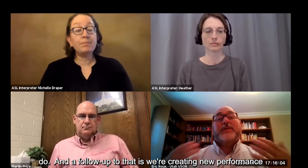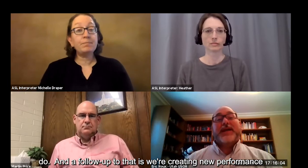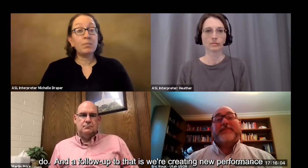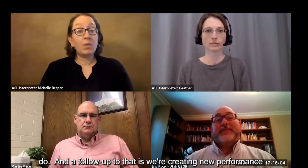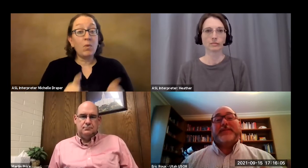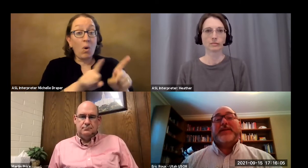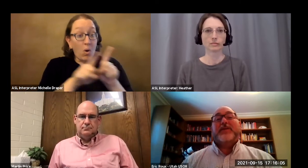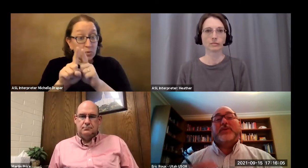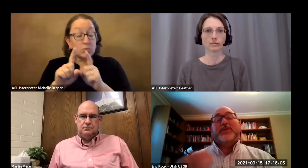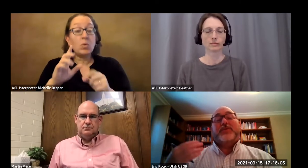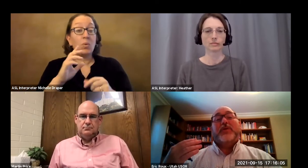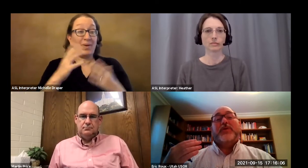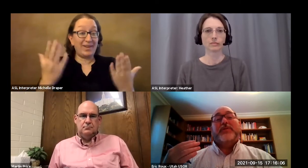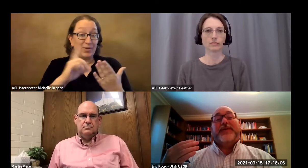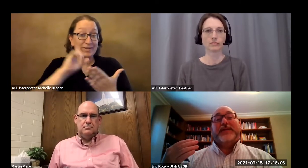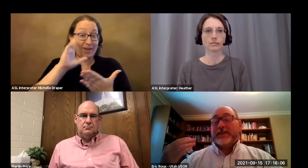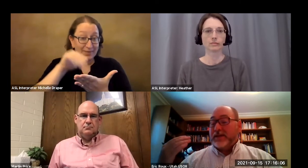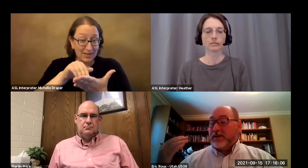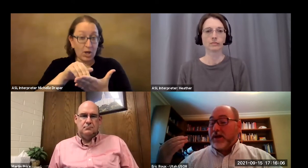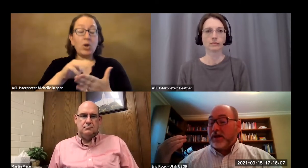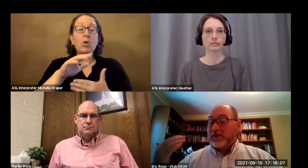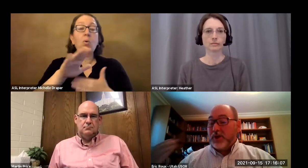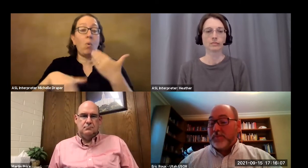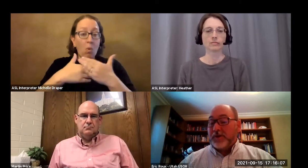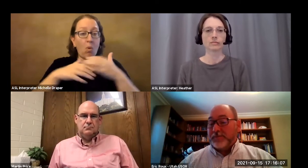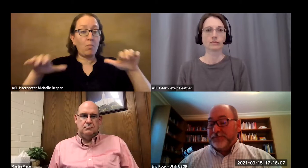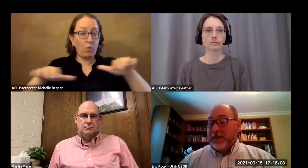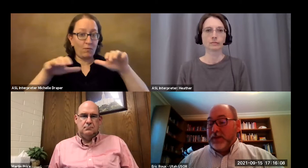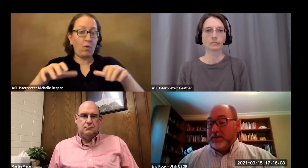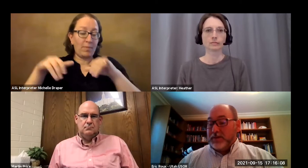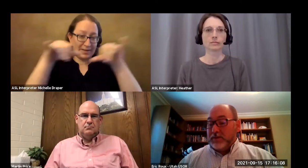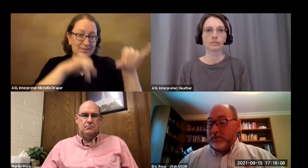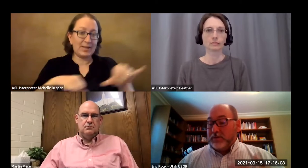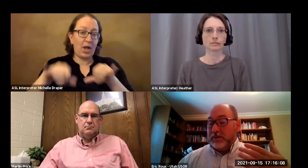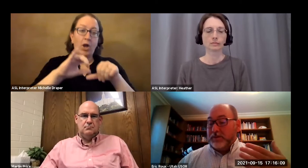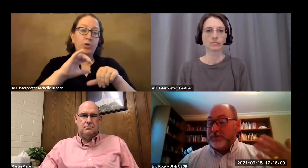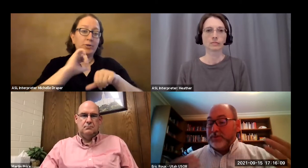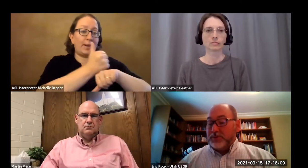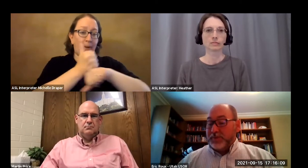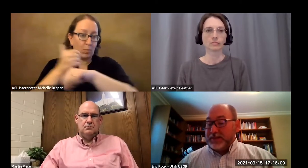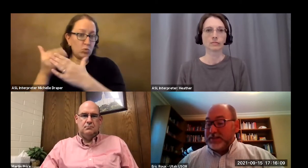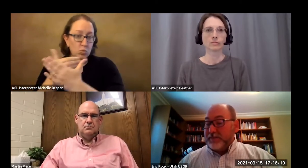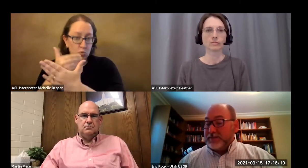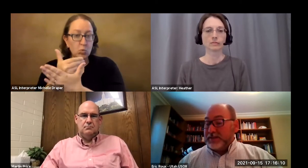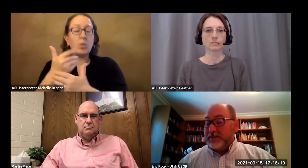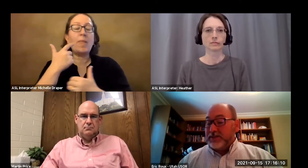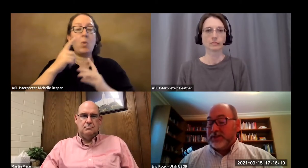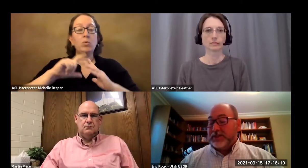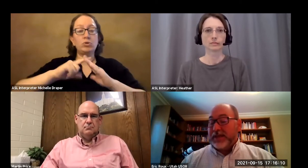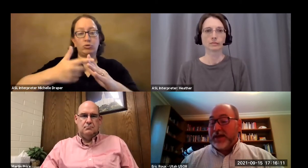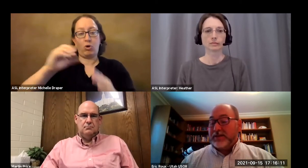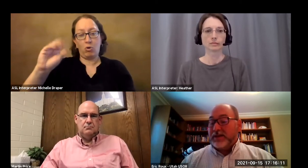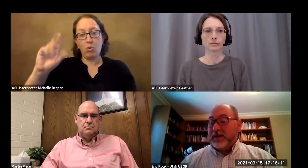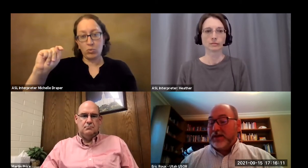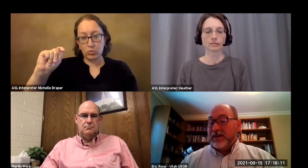for all staff at the center, which will go into effect in October. So those are two big steps. In addition to that, I'm